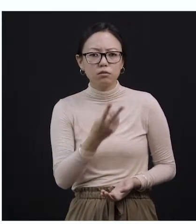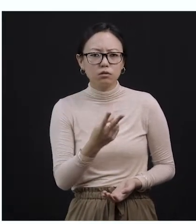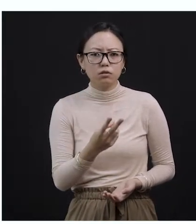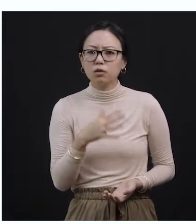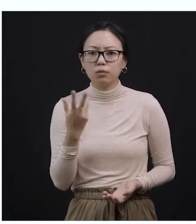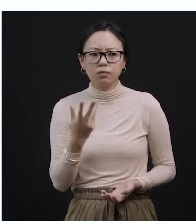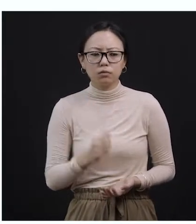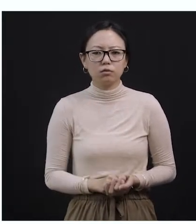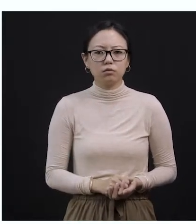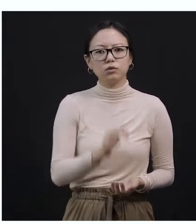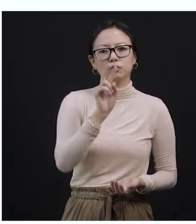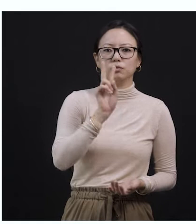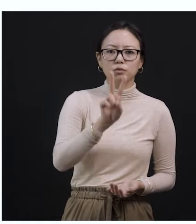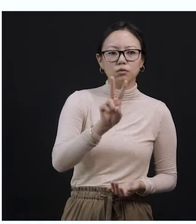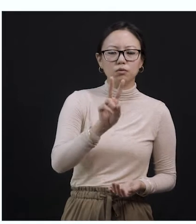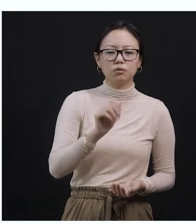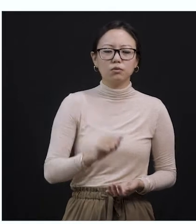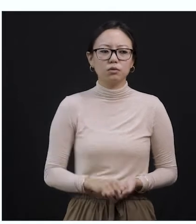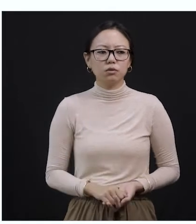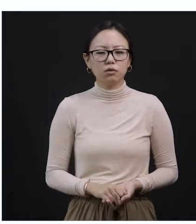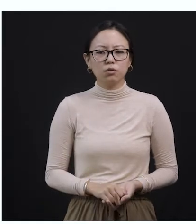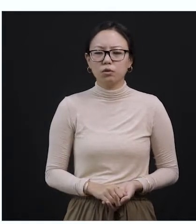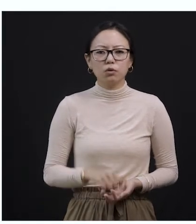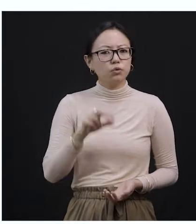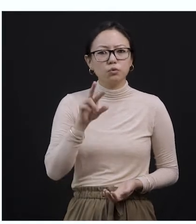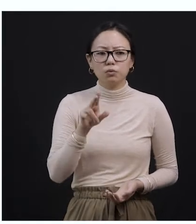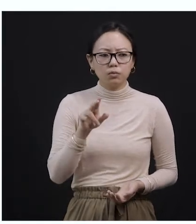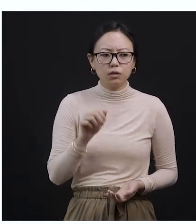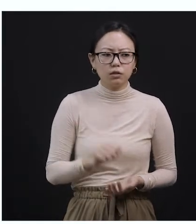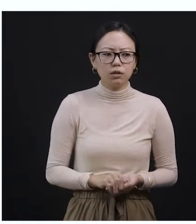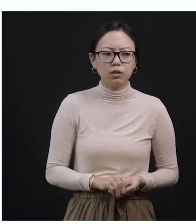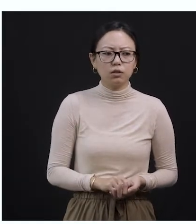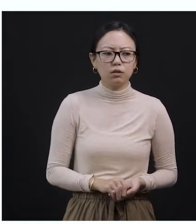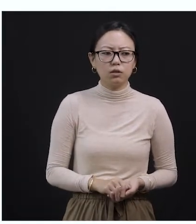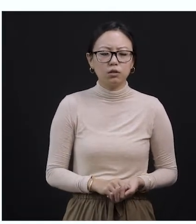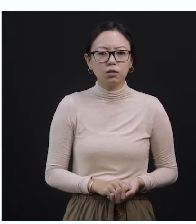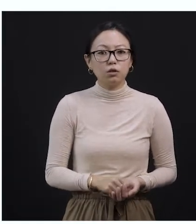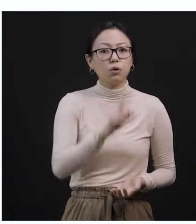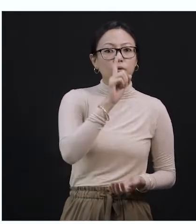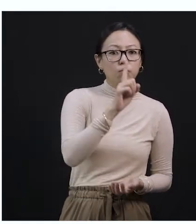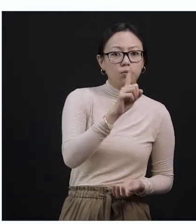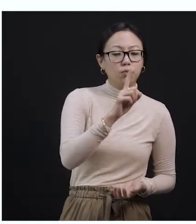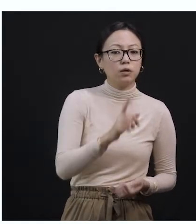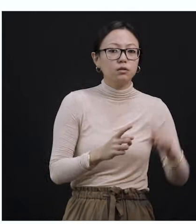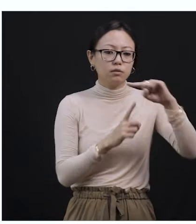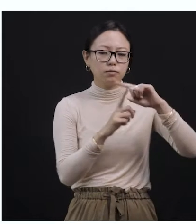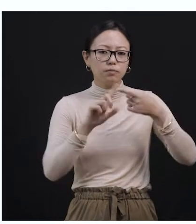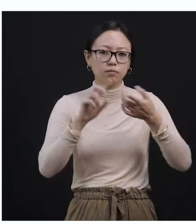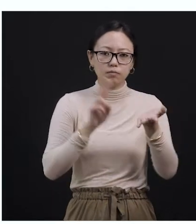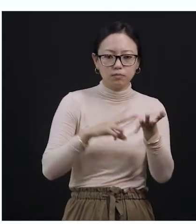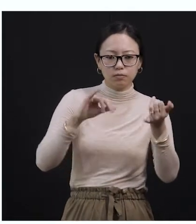one, two red strips. So we can read this as 1 tens